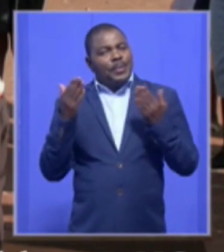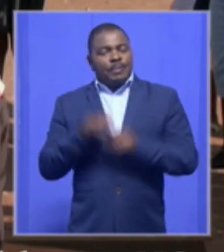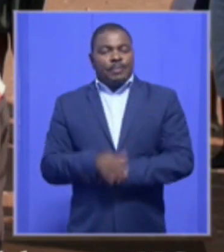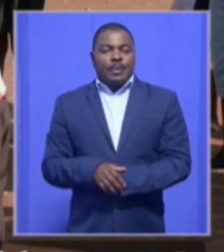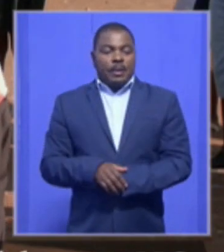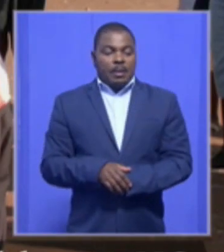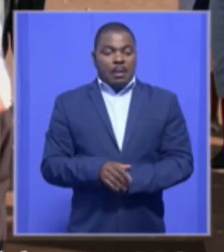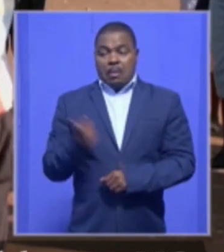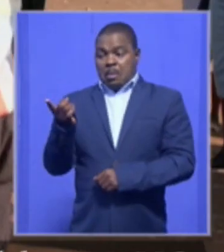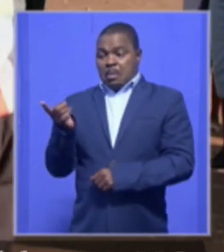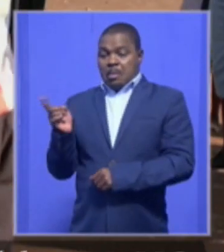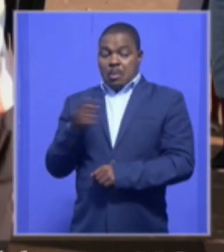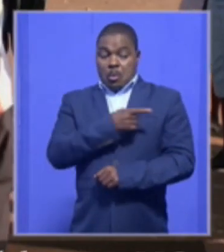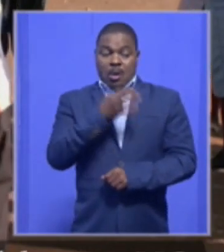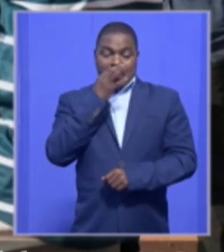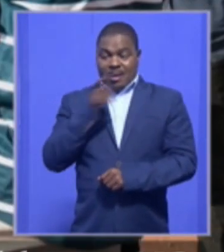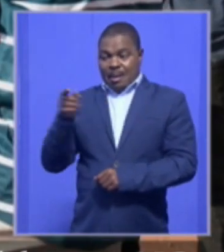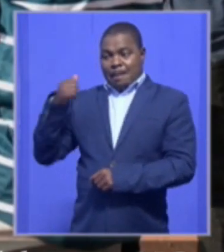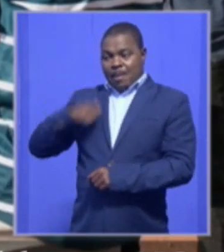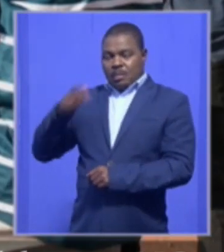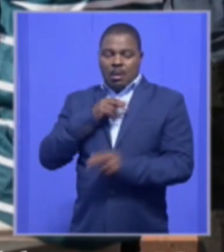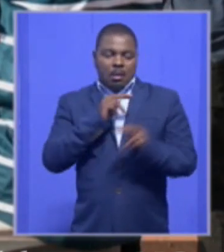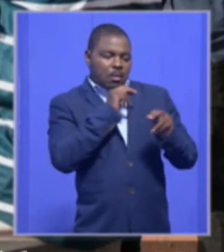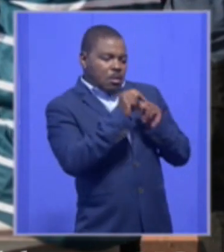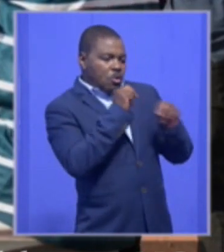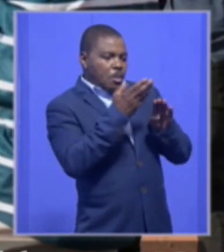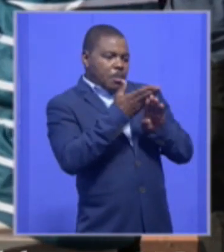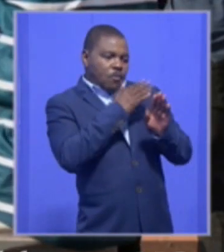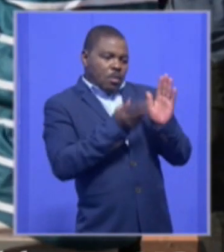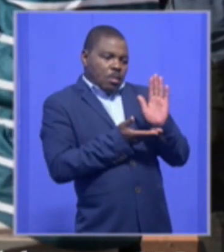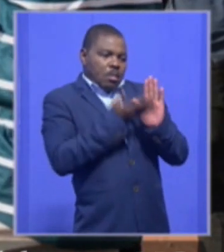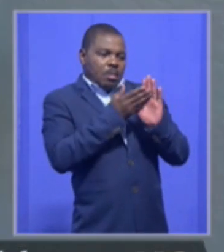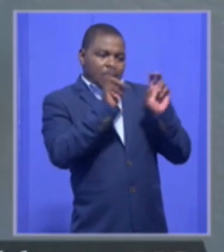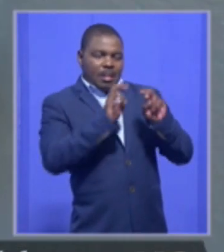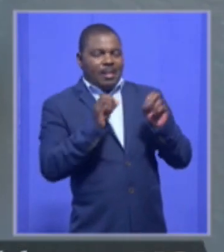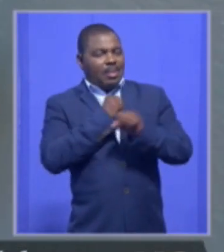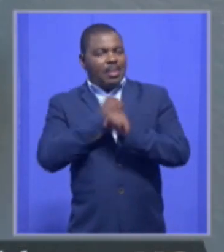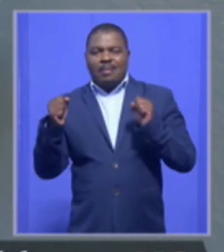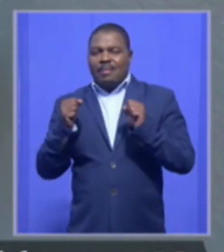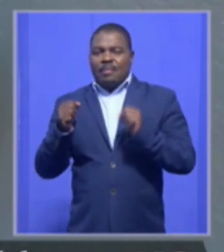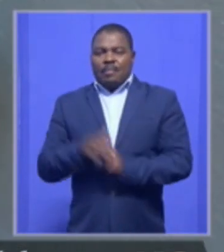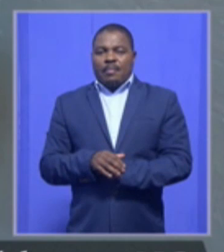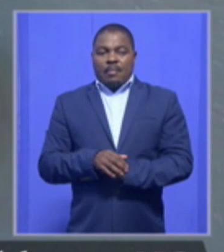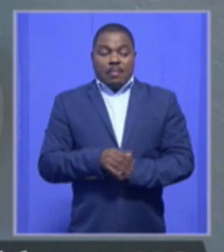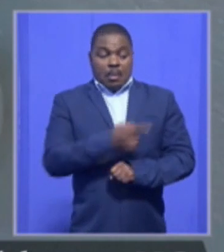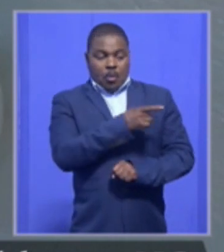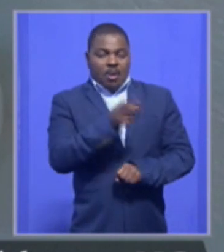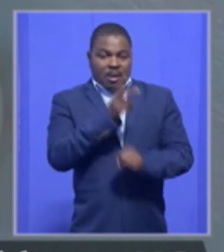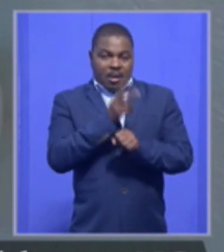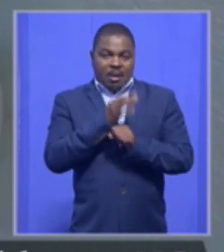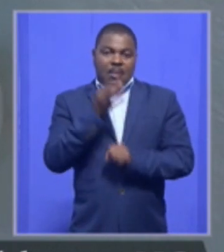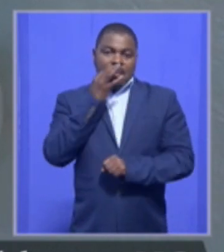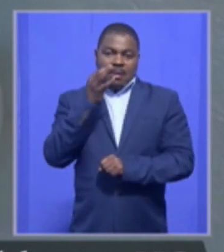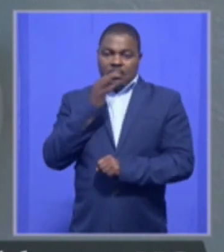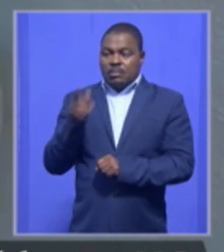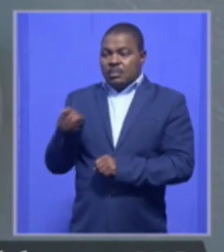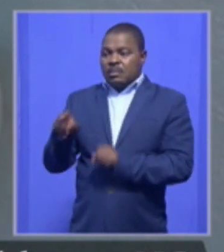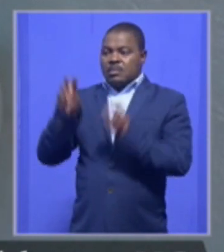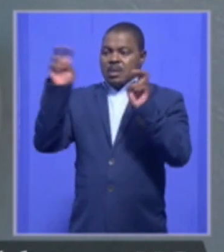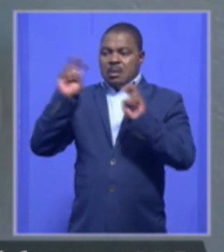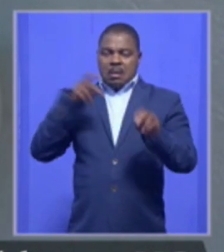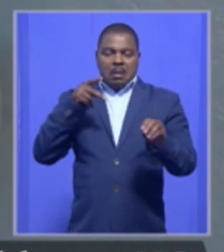mmasepala o sa ba rerisa ka ho lekaneng pele o nyolla ditheko tsa motlakase. Ba boetse ba re ba kgahlano le ho kgaolwa ha phepelo